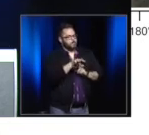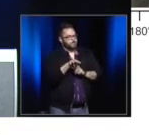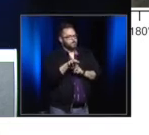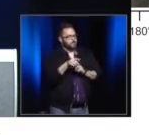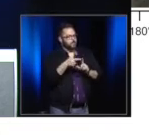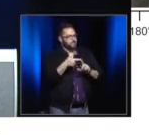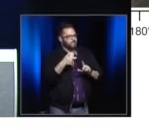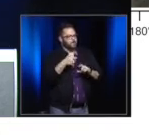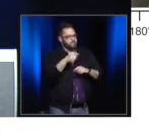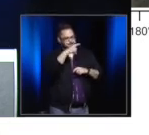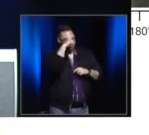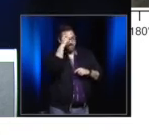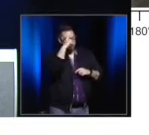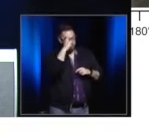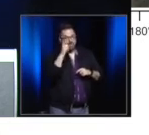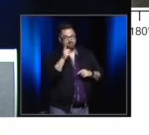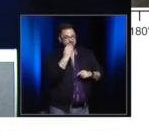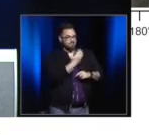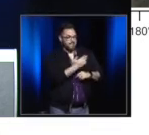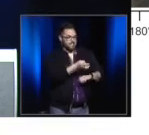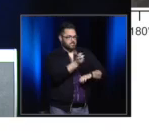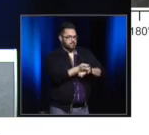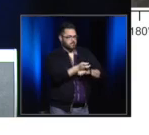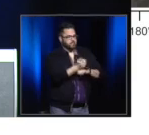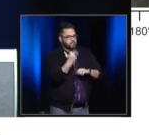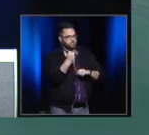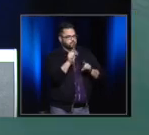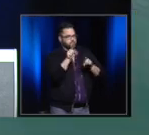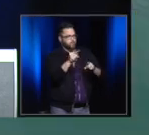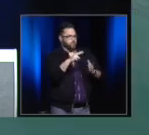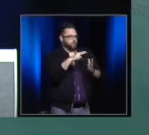really tough place to do research.